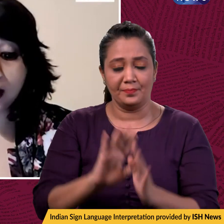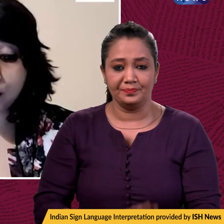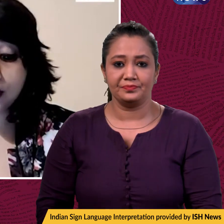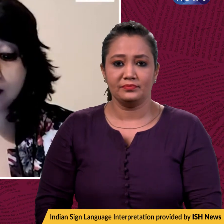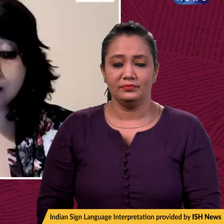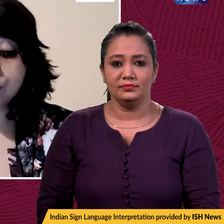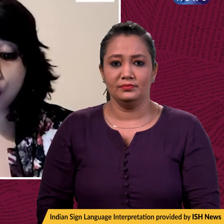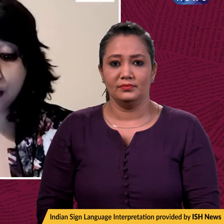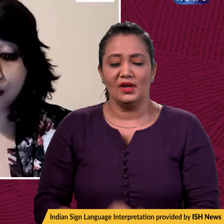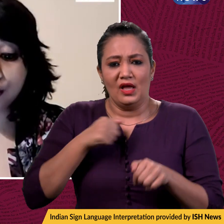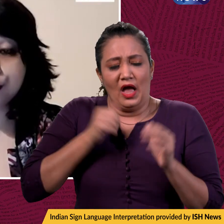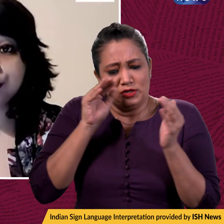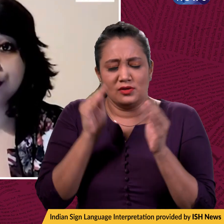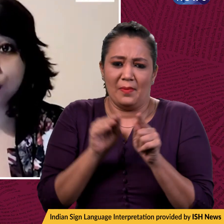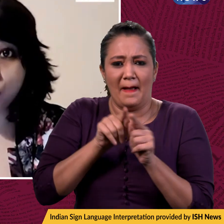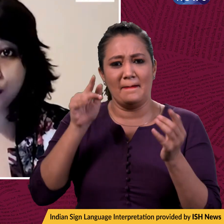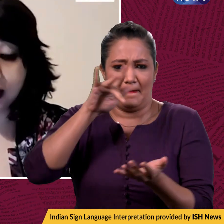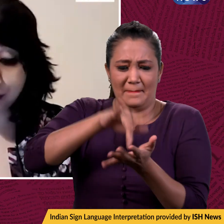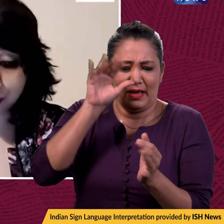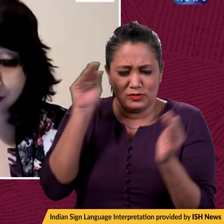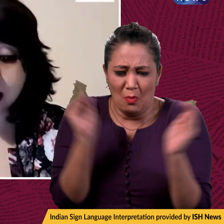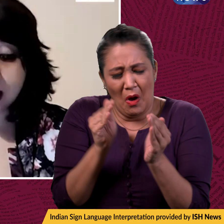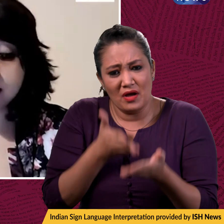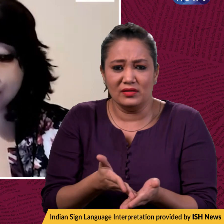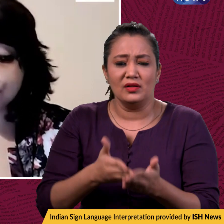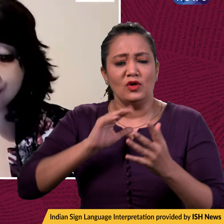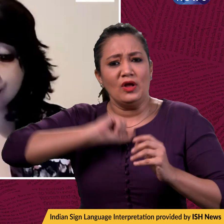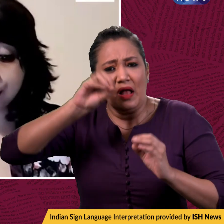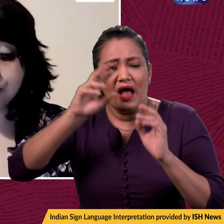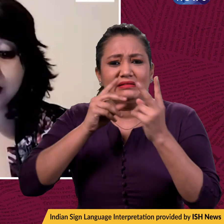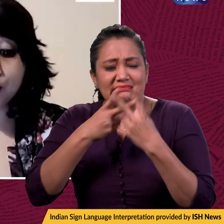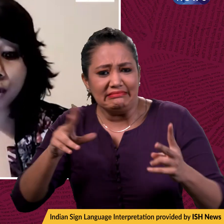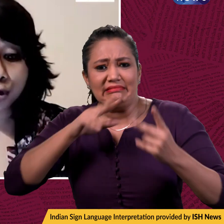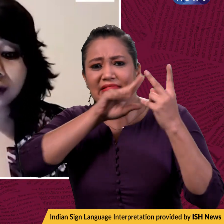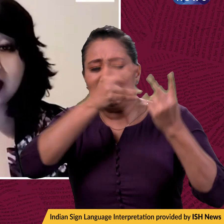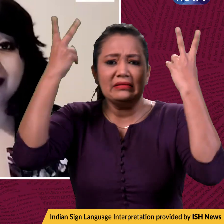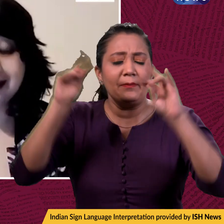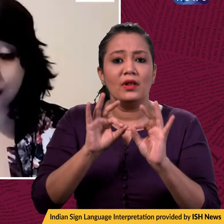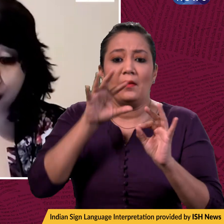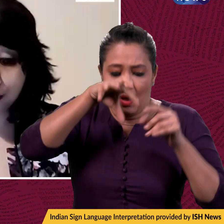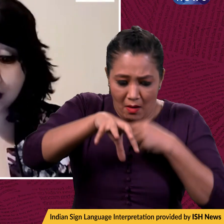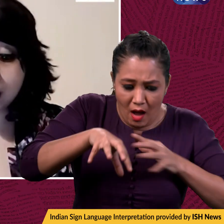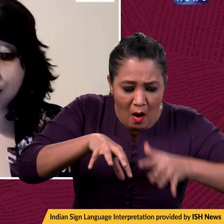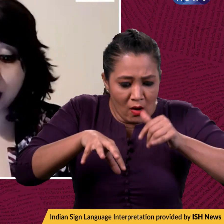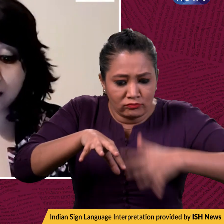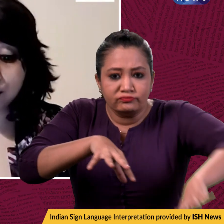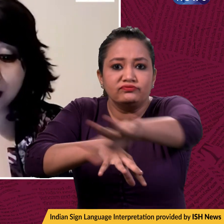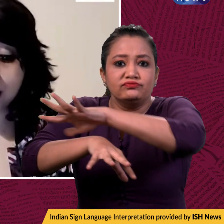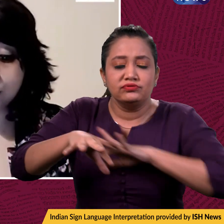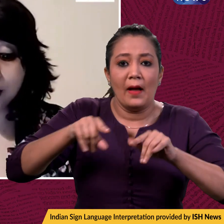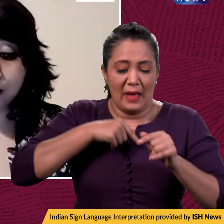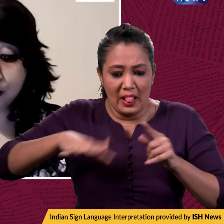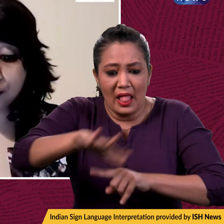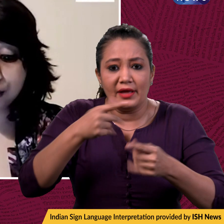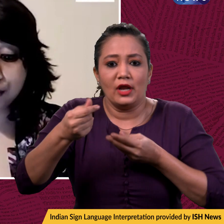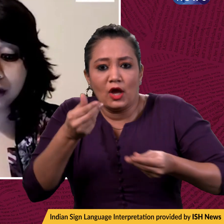quote, while we are a small contributor to global emissions, as a country surrounded by oceans and an economy reliant on our